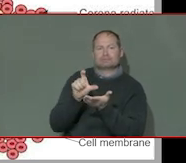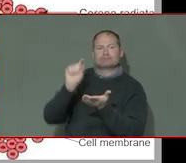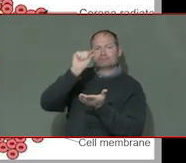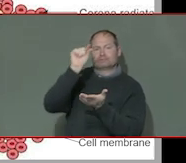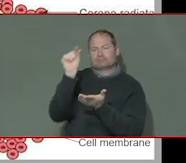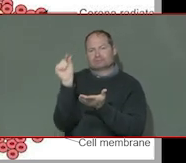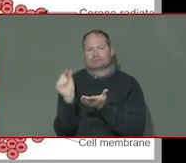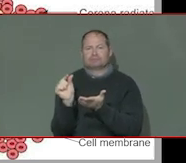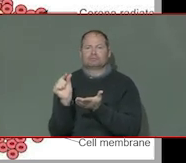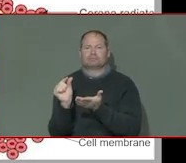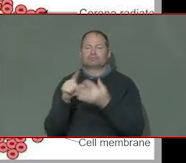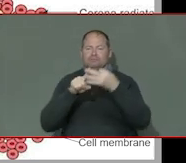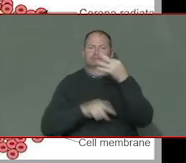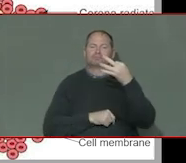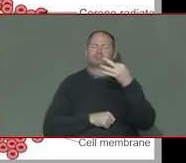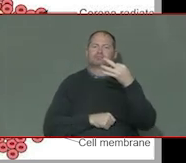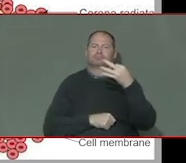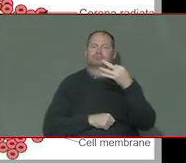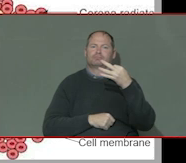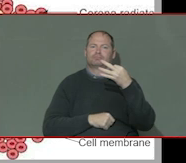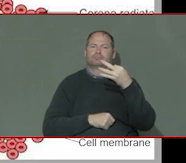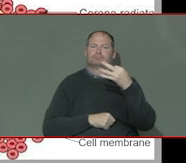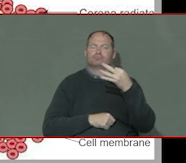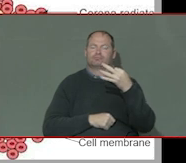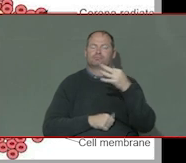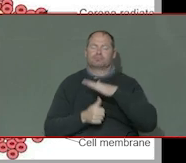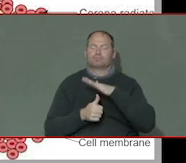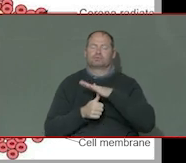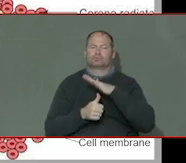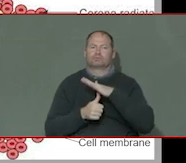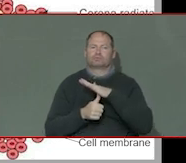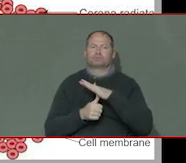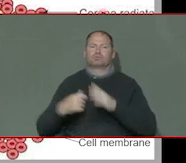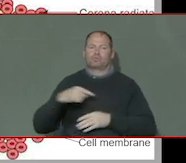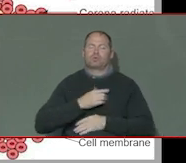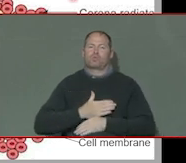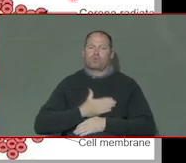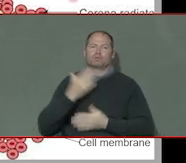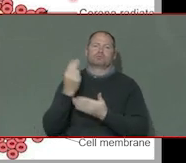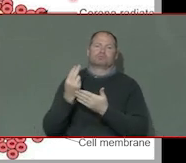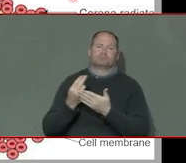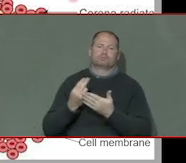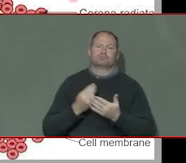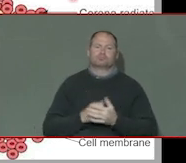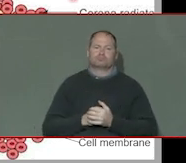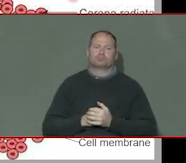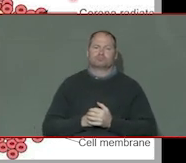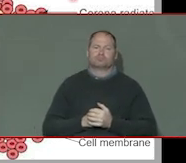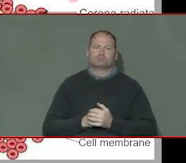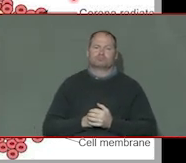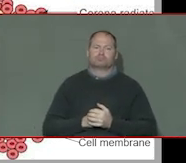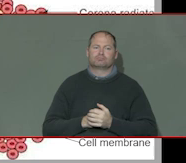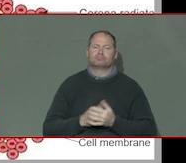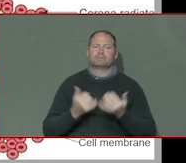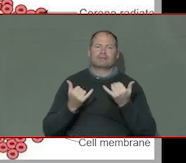cell membrane. Those are the 3 things that's important. So those are the 3 we want you. We are not at all,